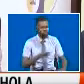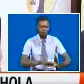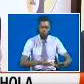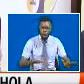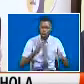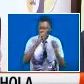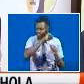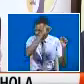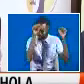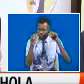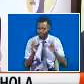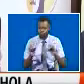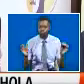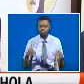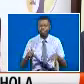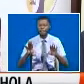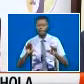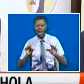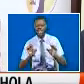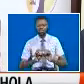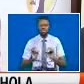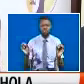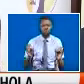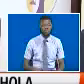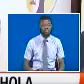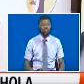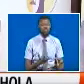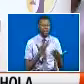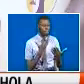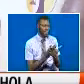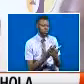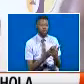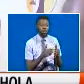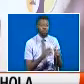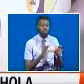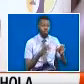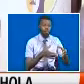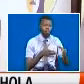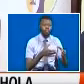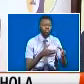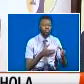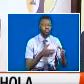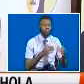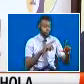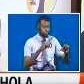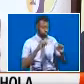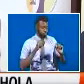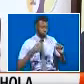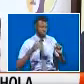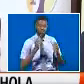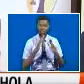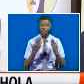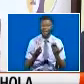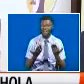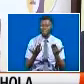blankets nor mattresses. The prison authorities told the commission that the prison was facing various